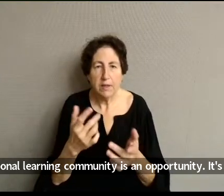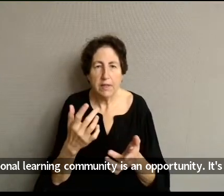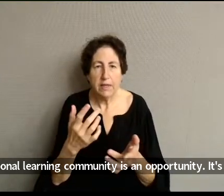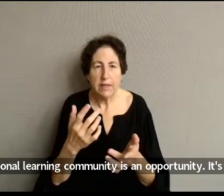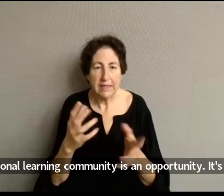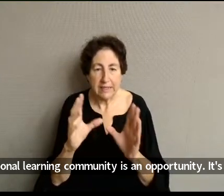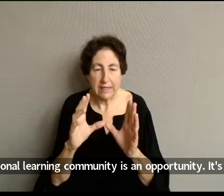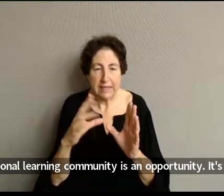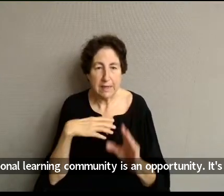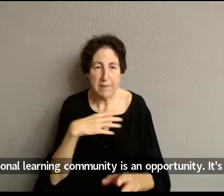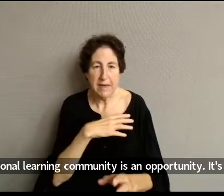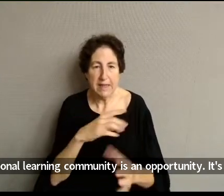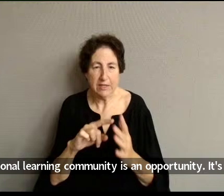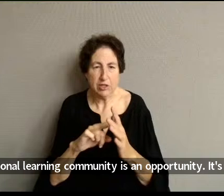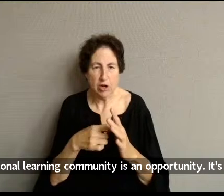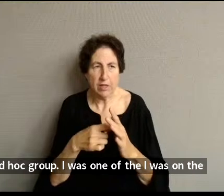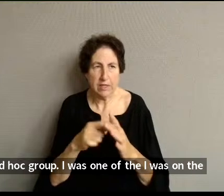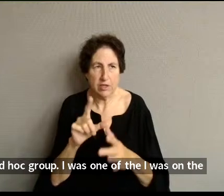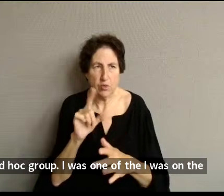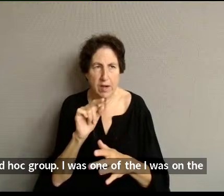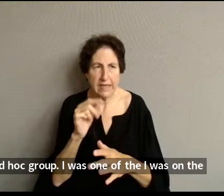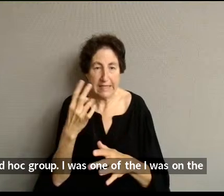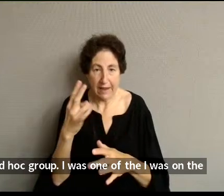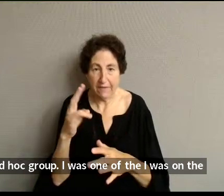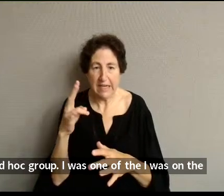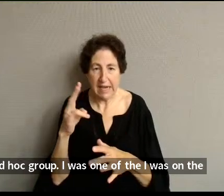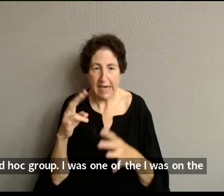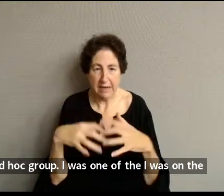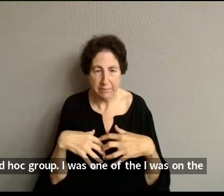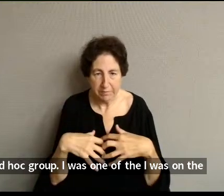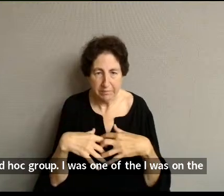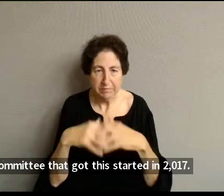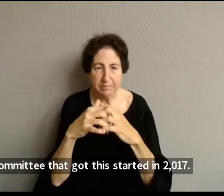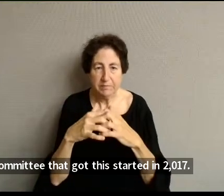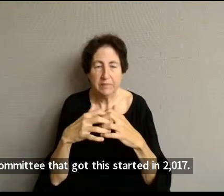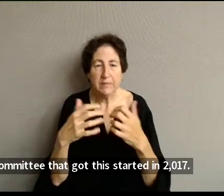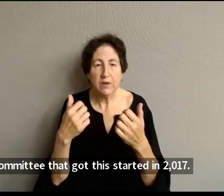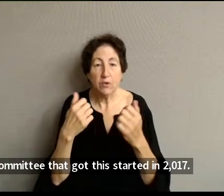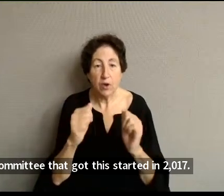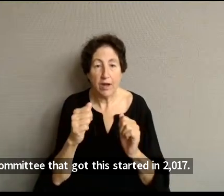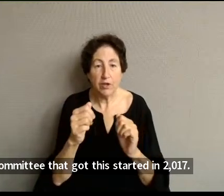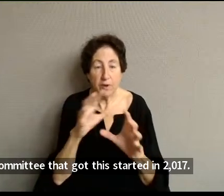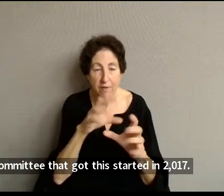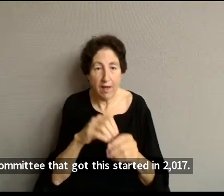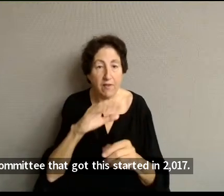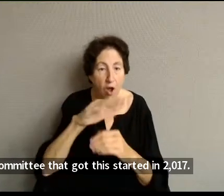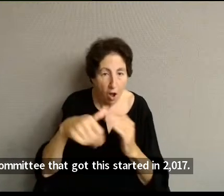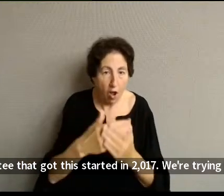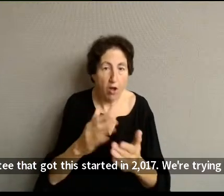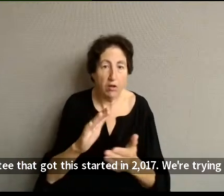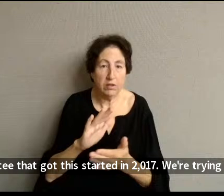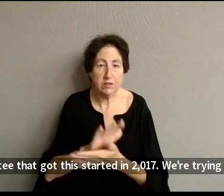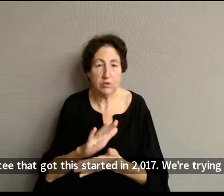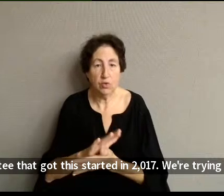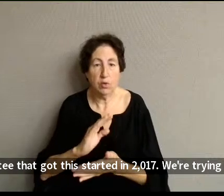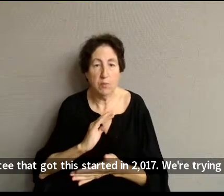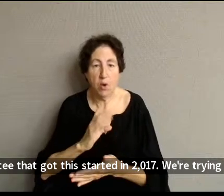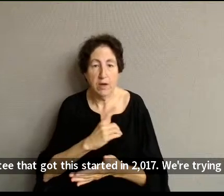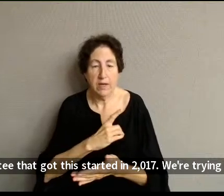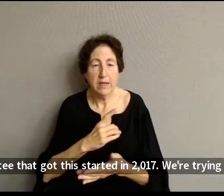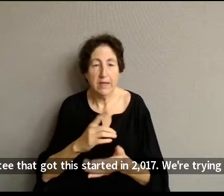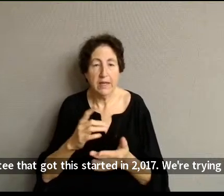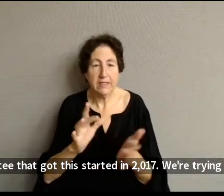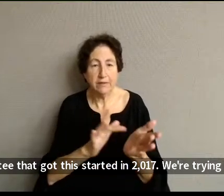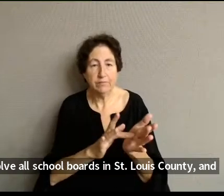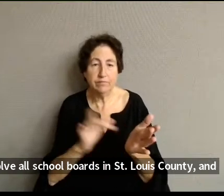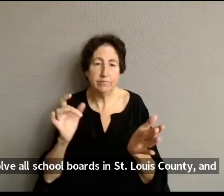that got this started in 2017. We're trying to involve all school boards in St. Louis County, and it's an opportunity